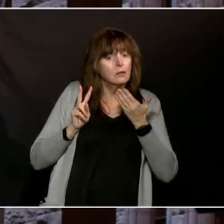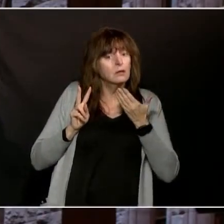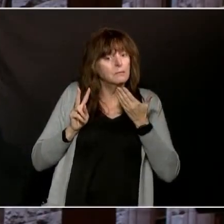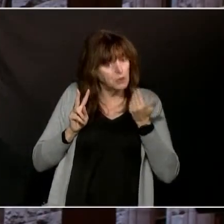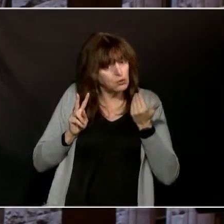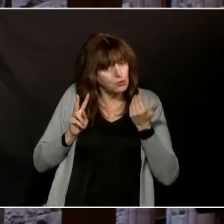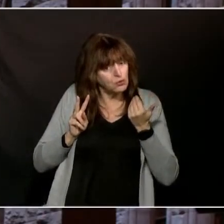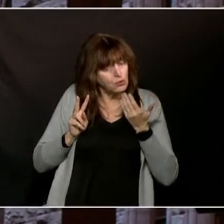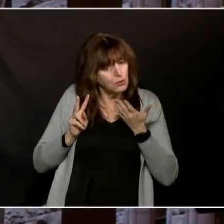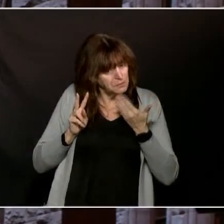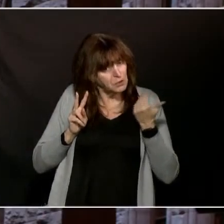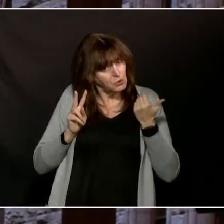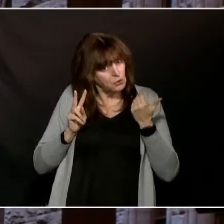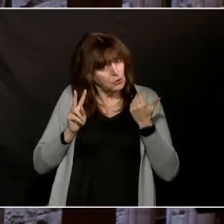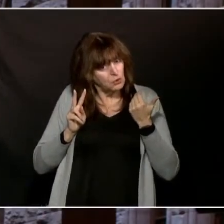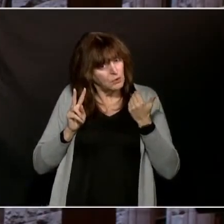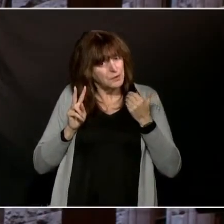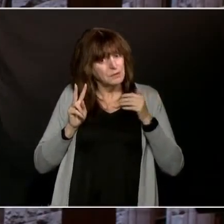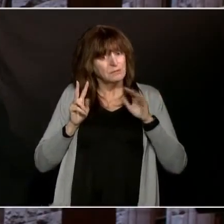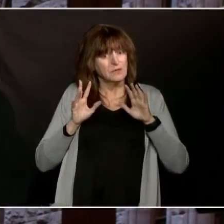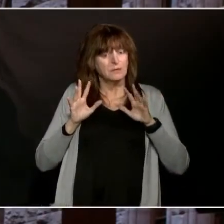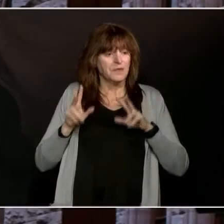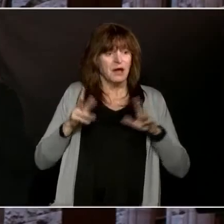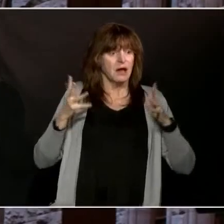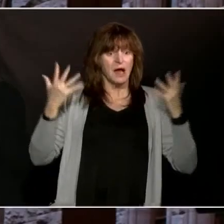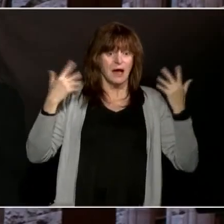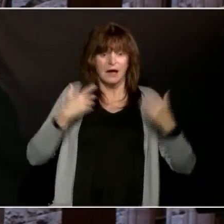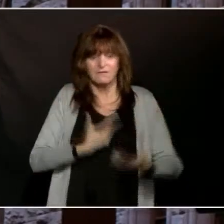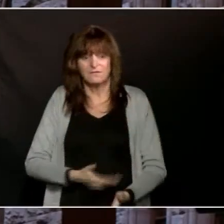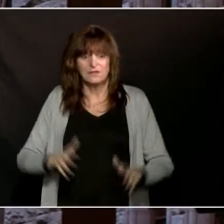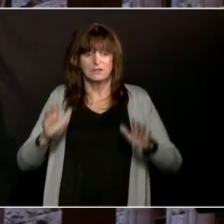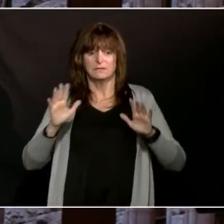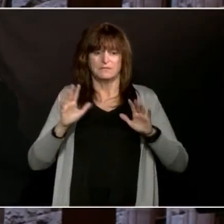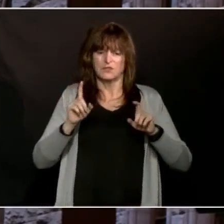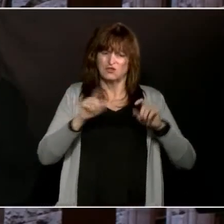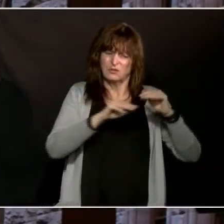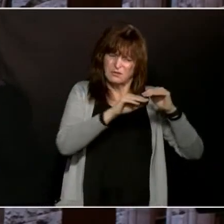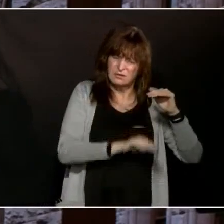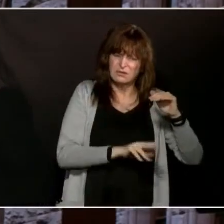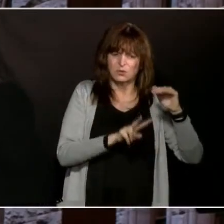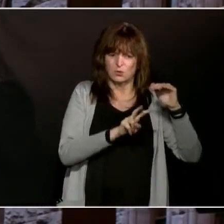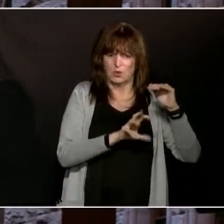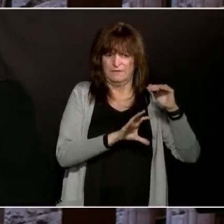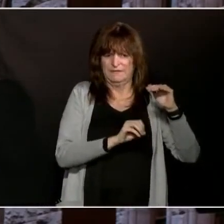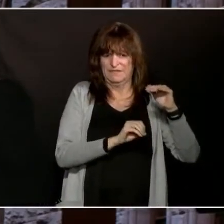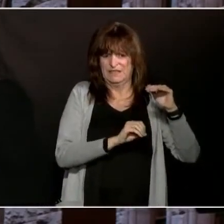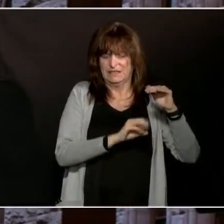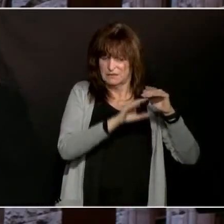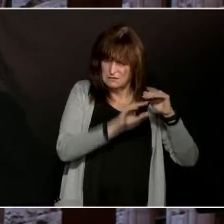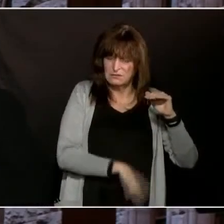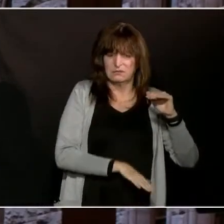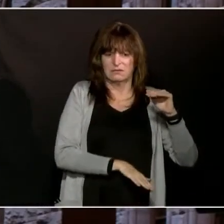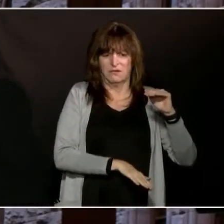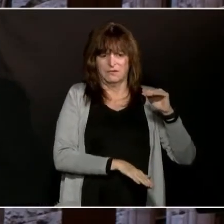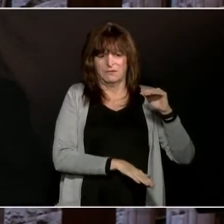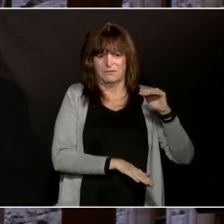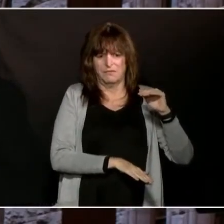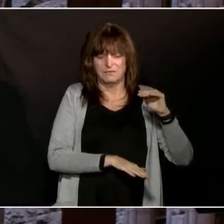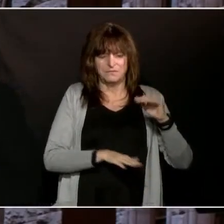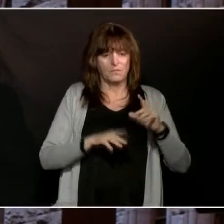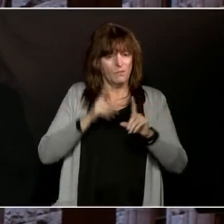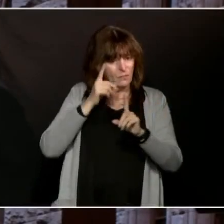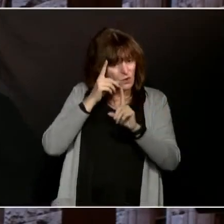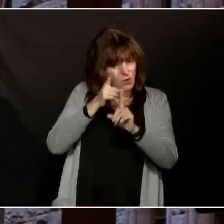where we need to be. We need to get that number down well under 250 if we can, ideally getting back down to 100, under